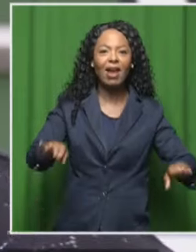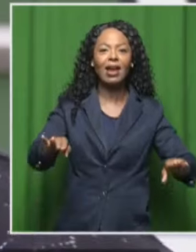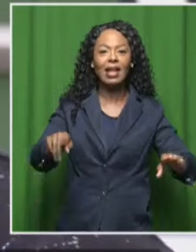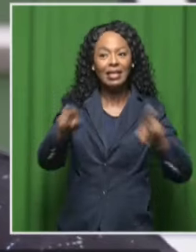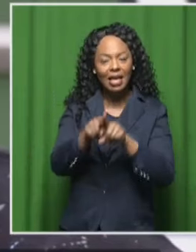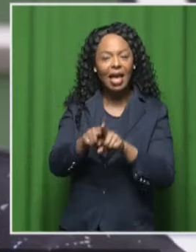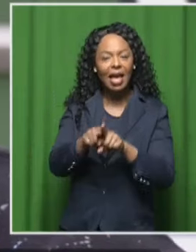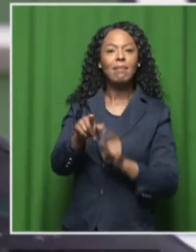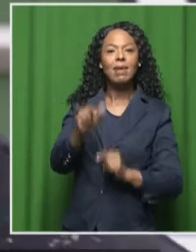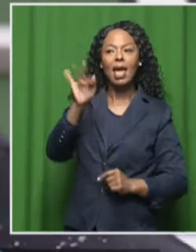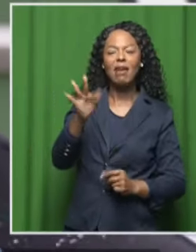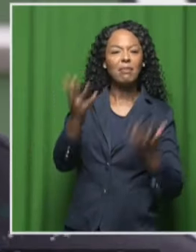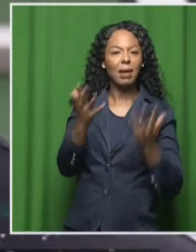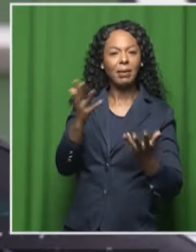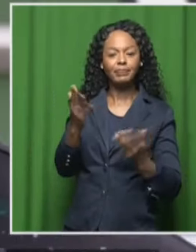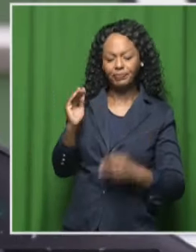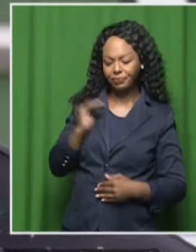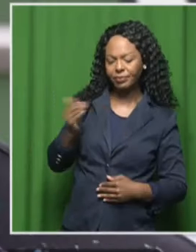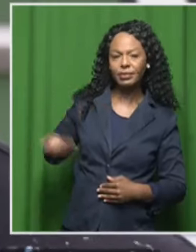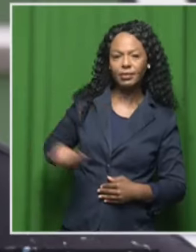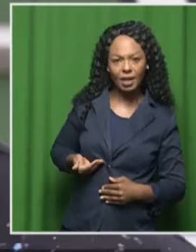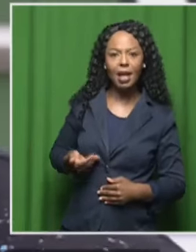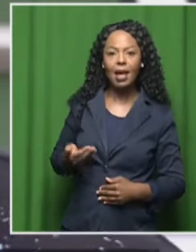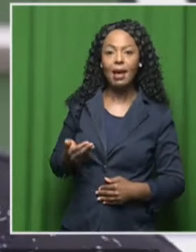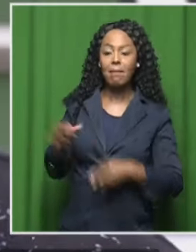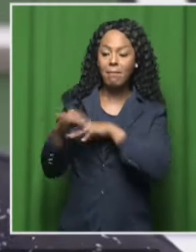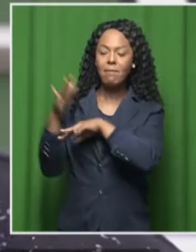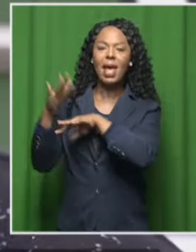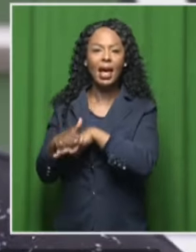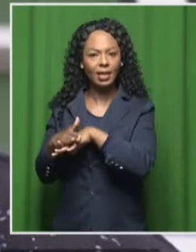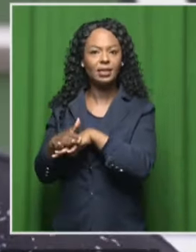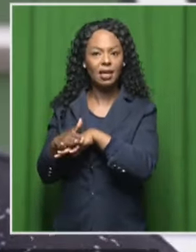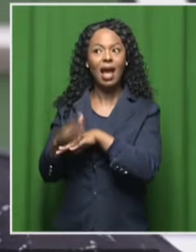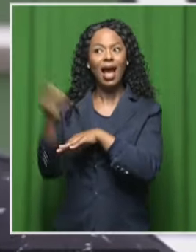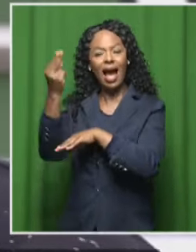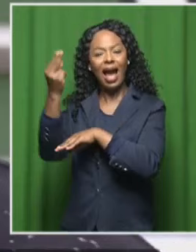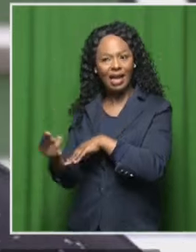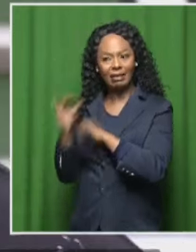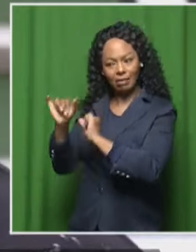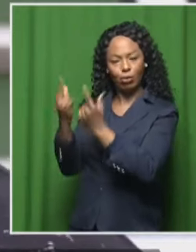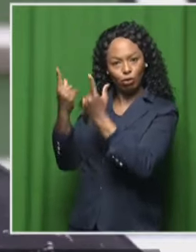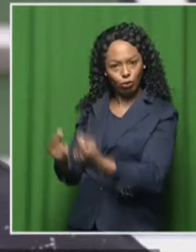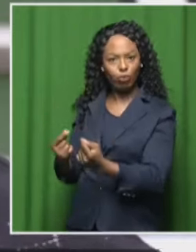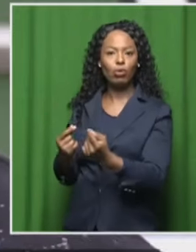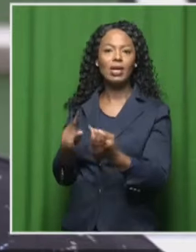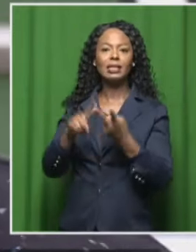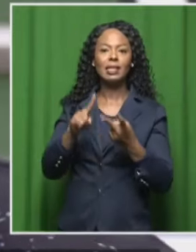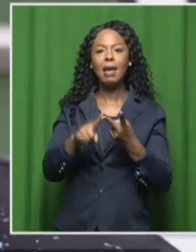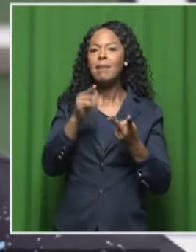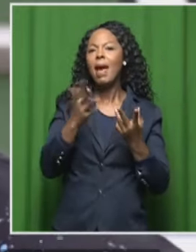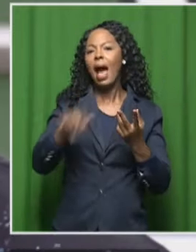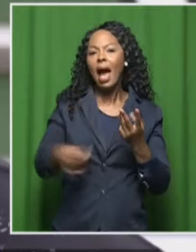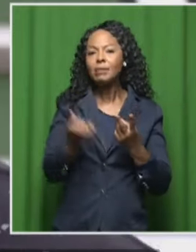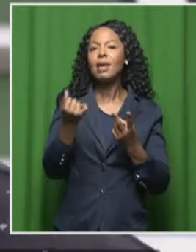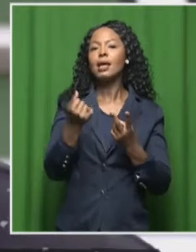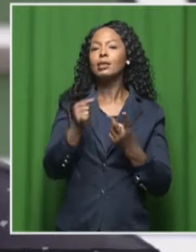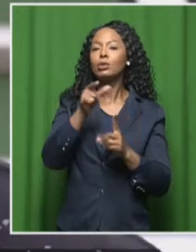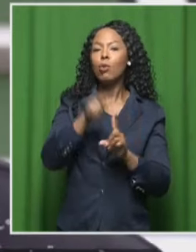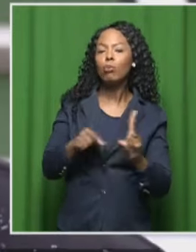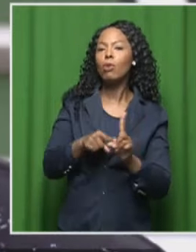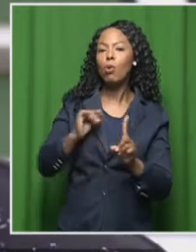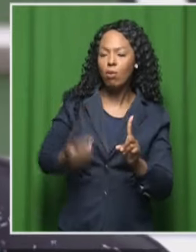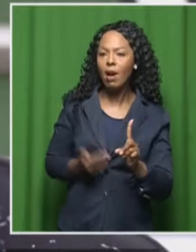If this woman is married, there's an art that we are doing, and then there's colors that we use. If we are going to